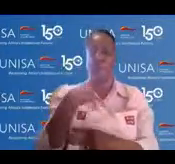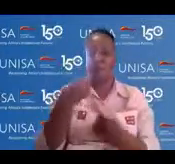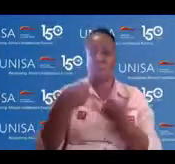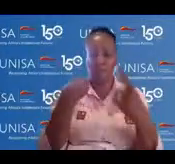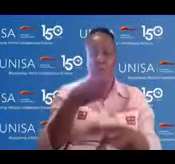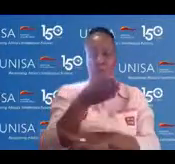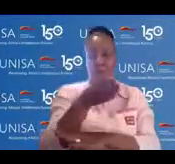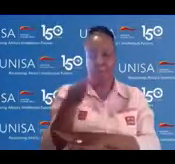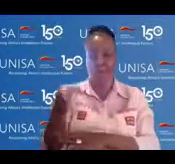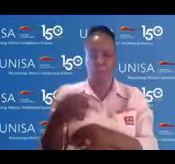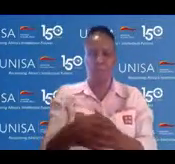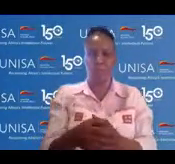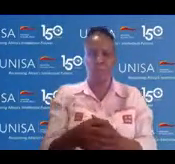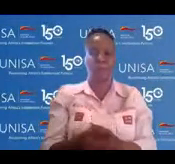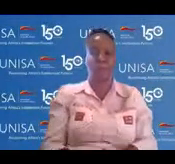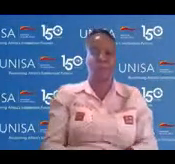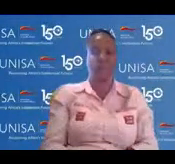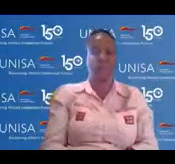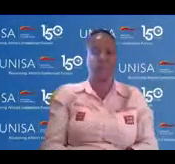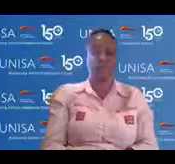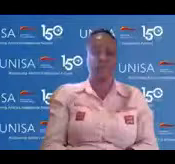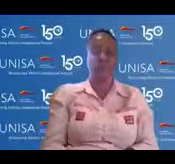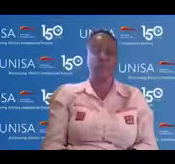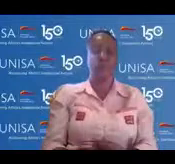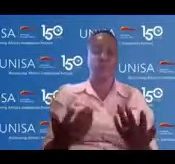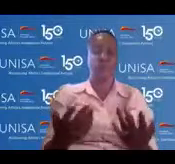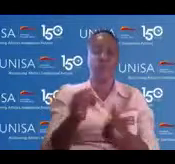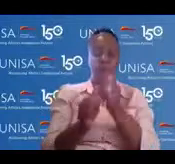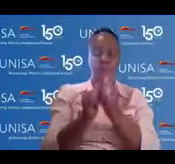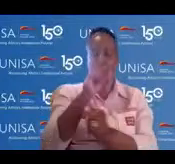Then, ladies and gentlemen,